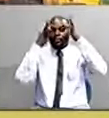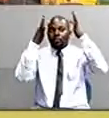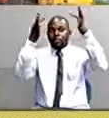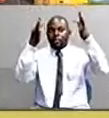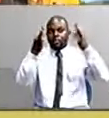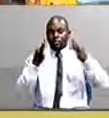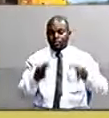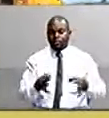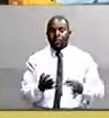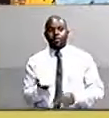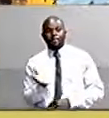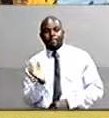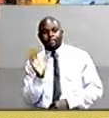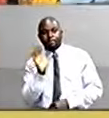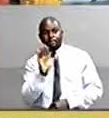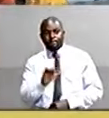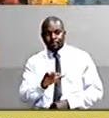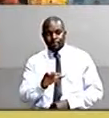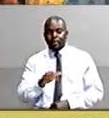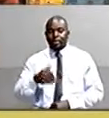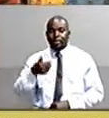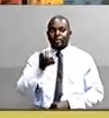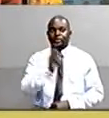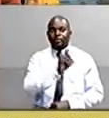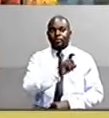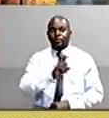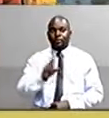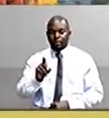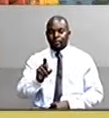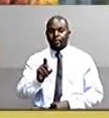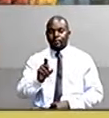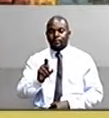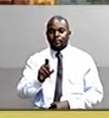the House resumes next week.